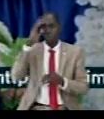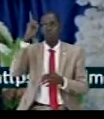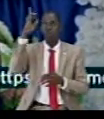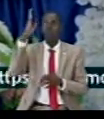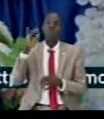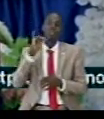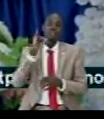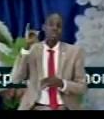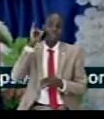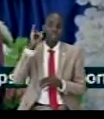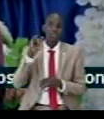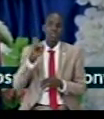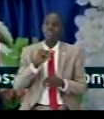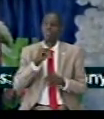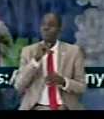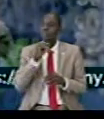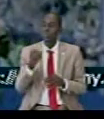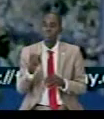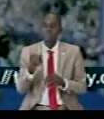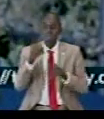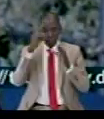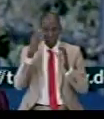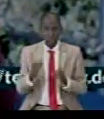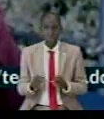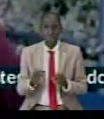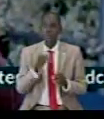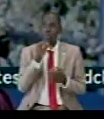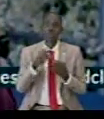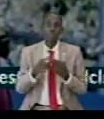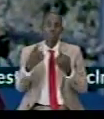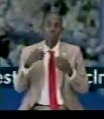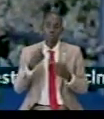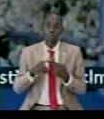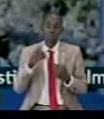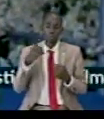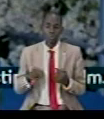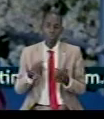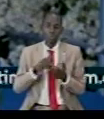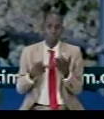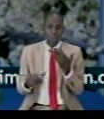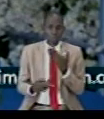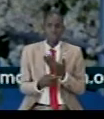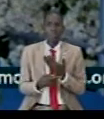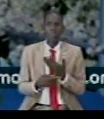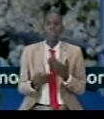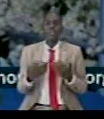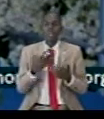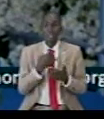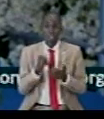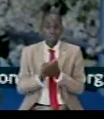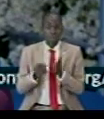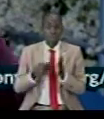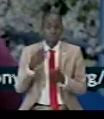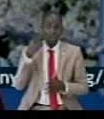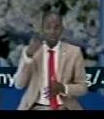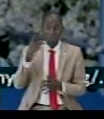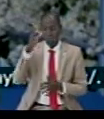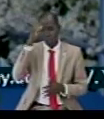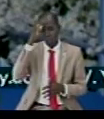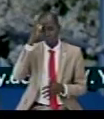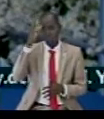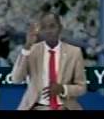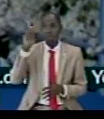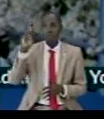intentionally don't come to the crusade ground with the glasses, thinking that as much as I see Baba, yesterday I have to come and sit at the front, that as I'm seeing